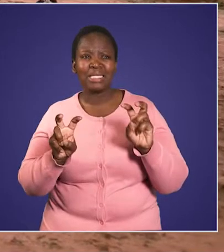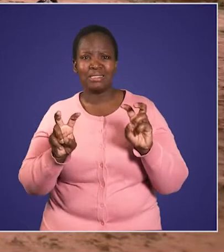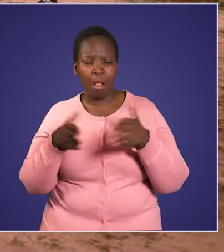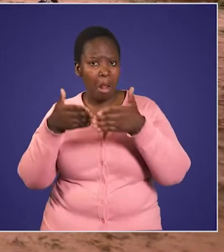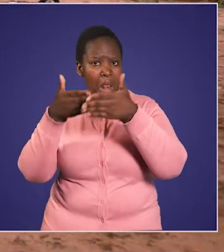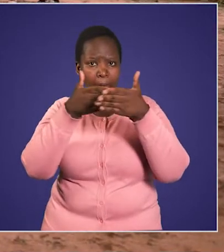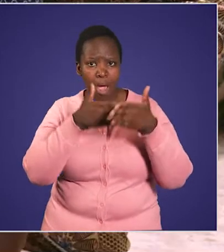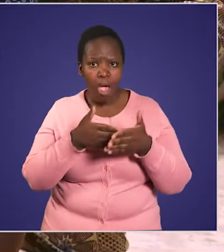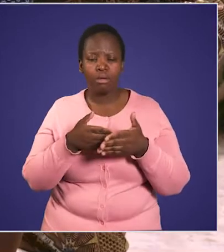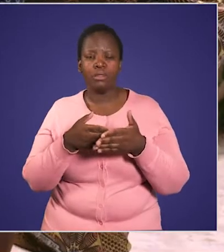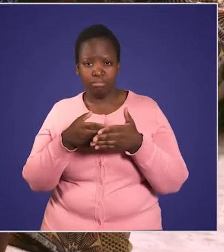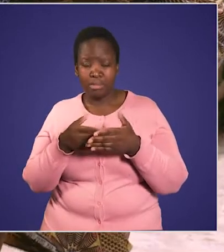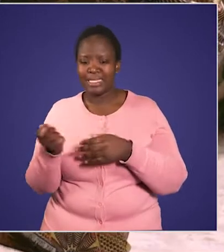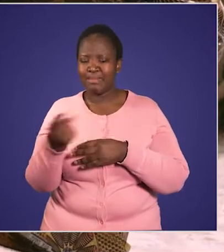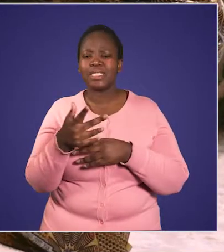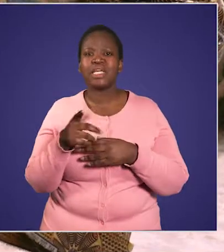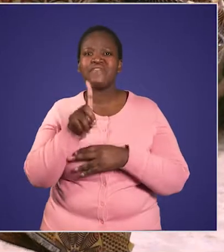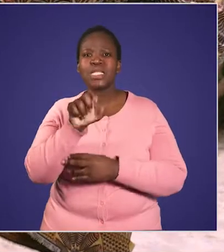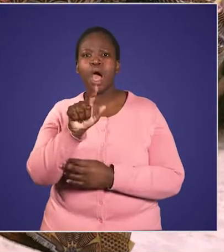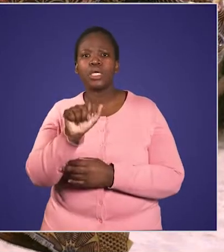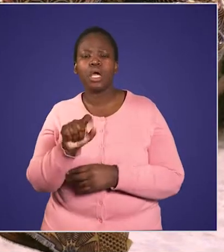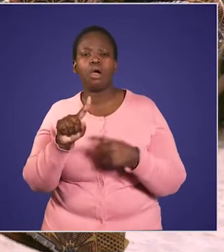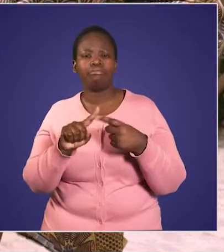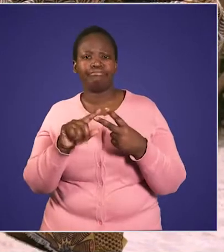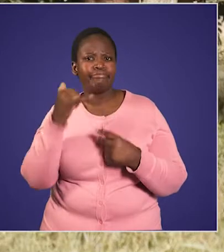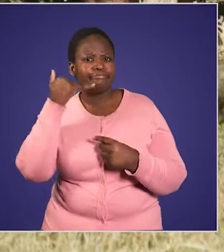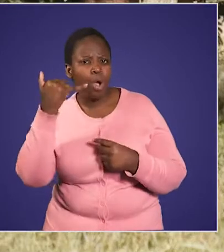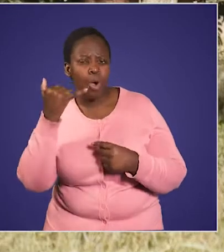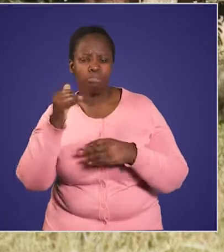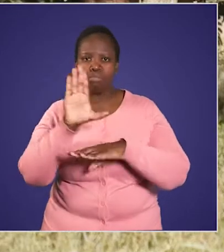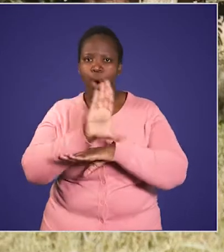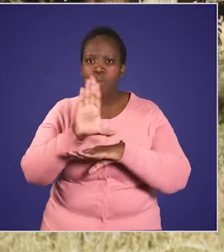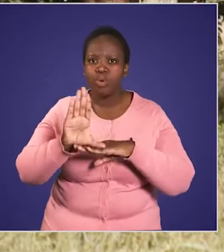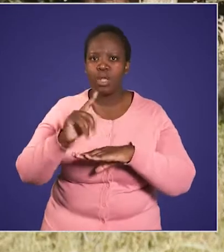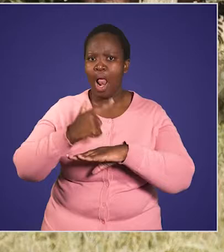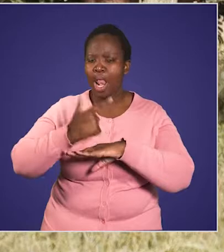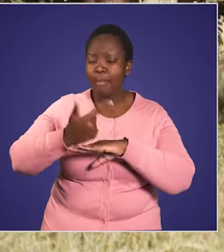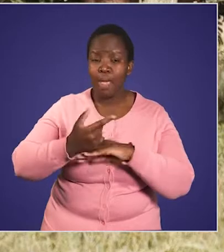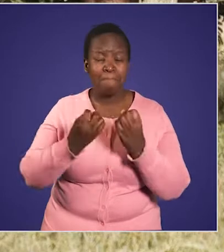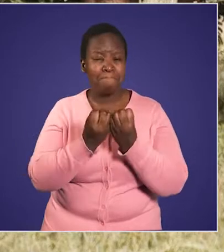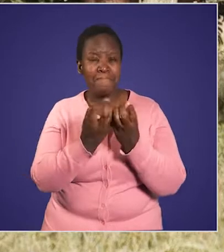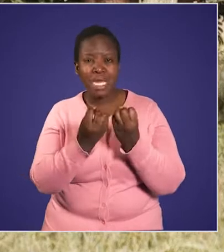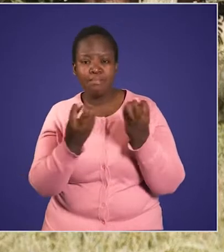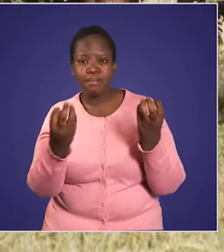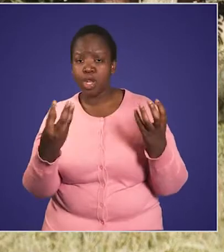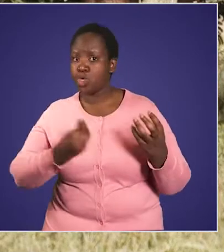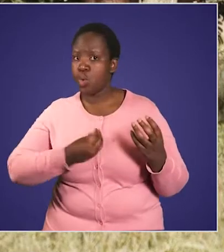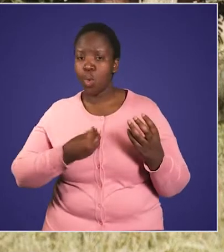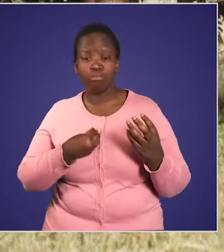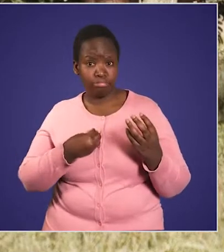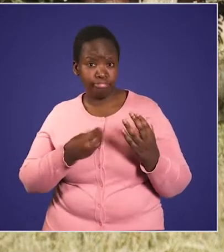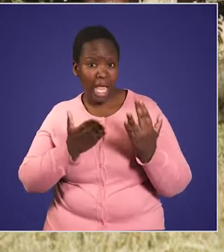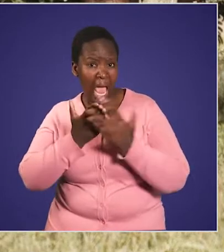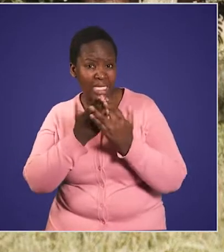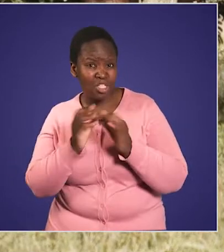and the prohibitive expense of mobile data, smart handsets and computers, many young people were left without any access